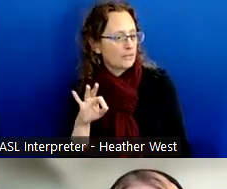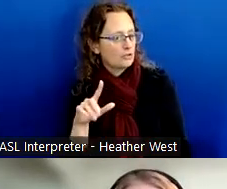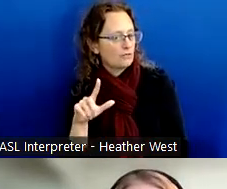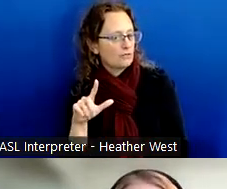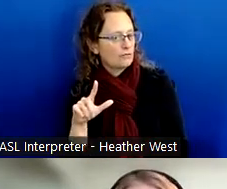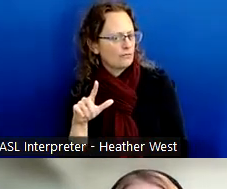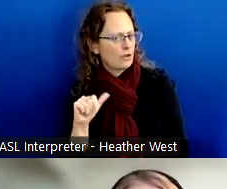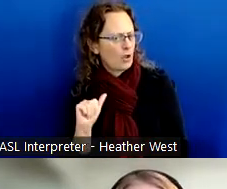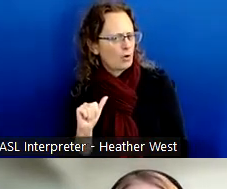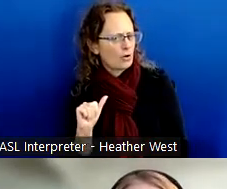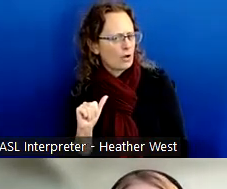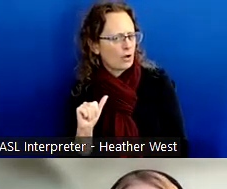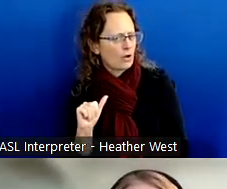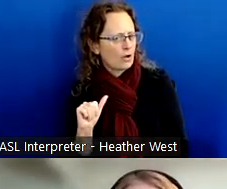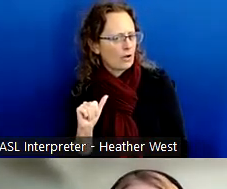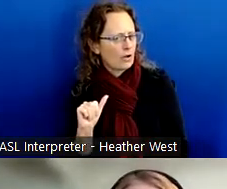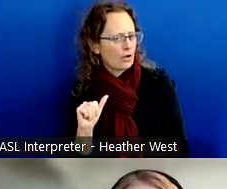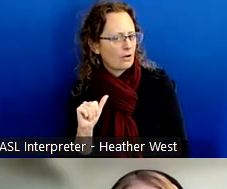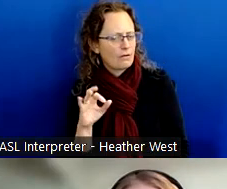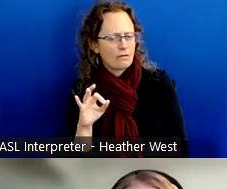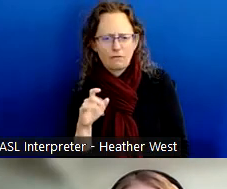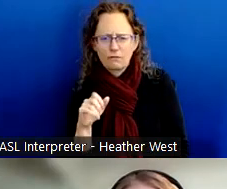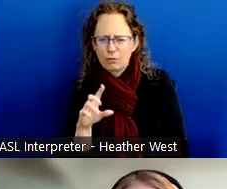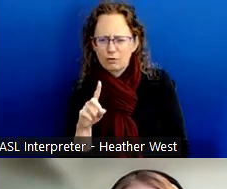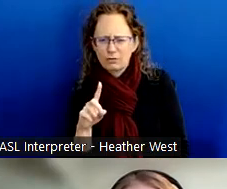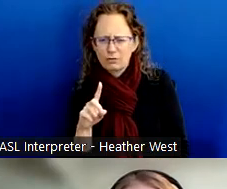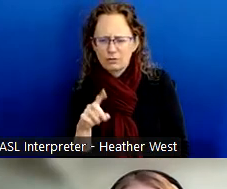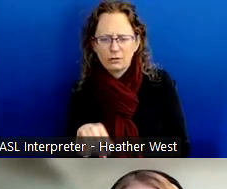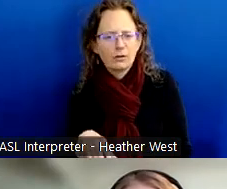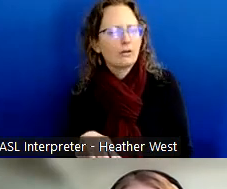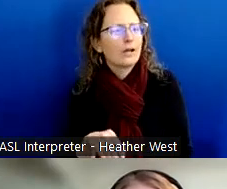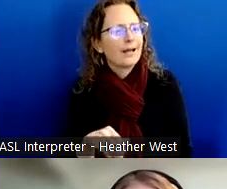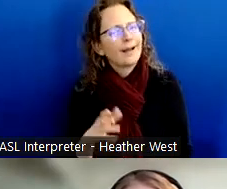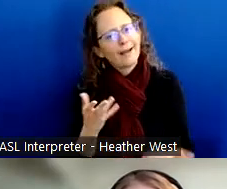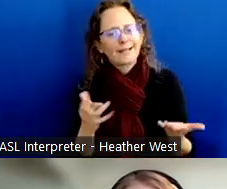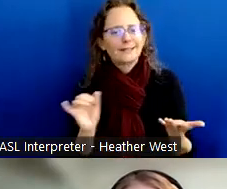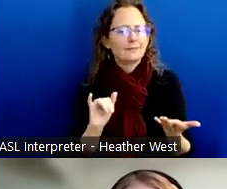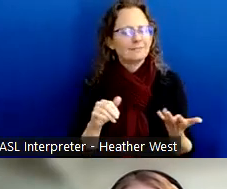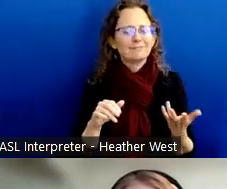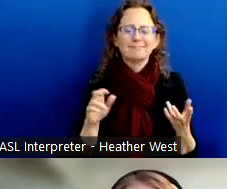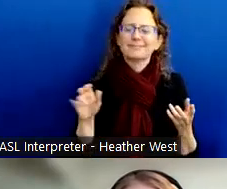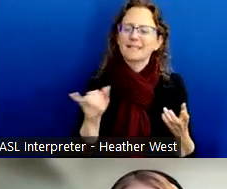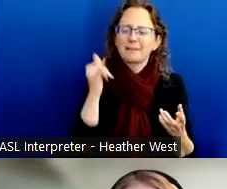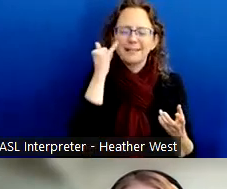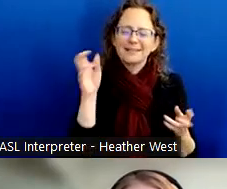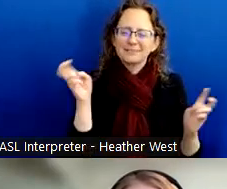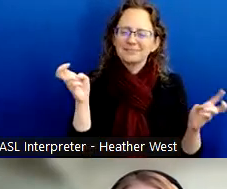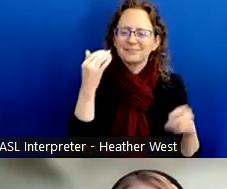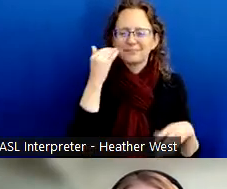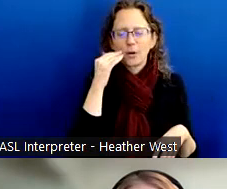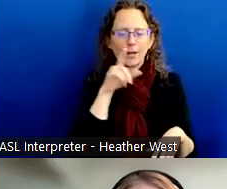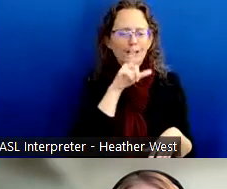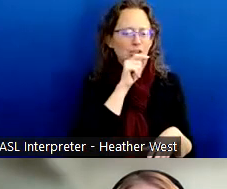and I agree. It's an important. It's sort of like the chicken or the egg, in terms of developing proposals.